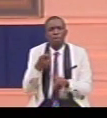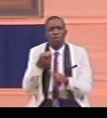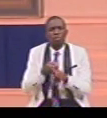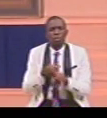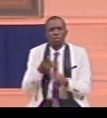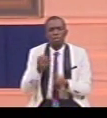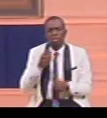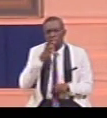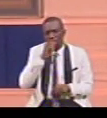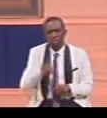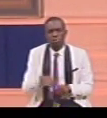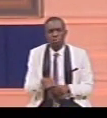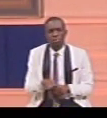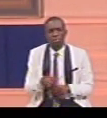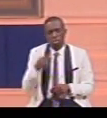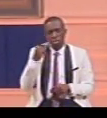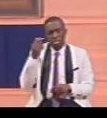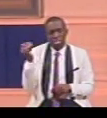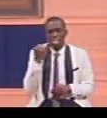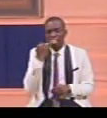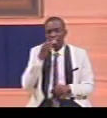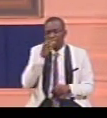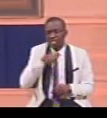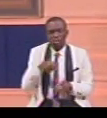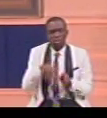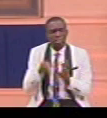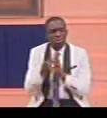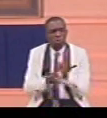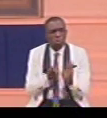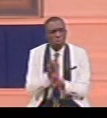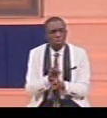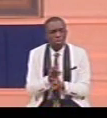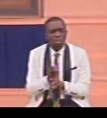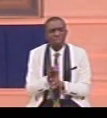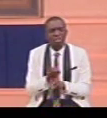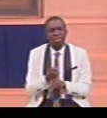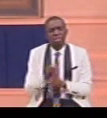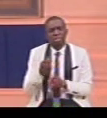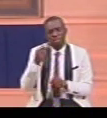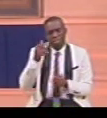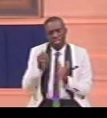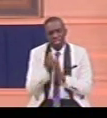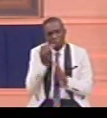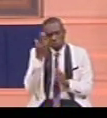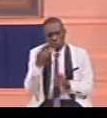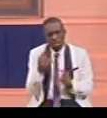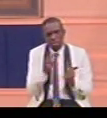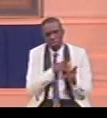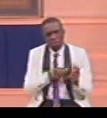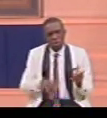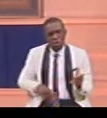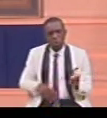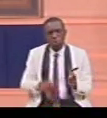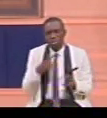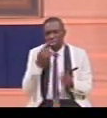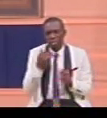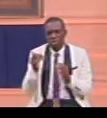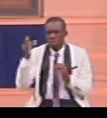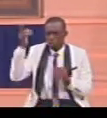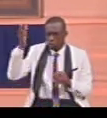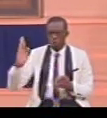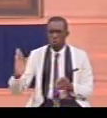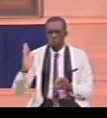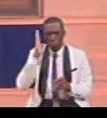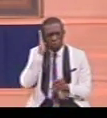the devil in the world and because the sibling the word devil in the world that's what the Lord is saying God will preserve you and